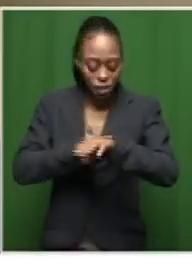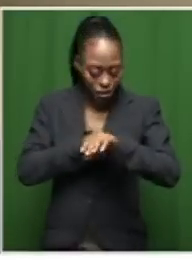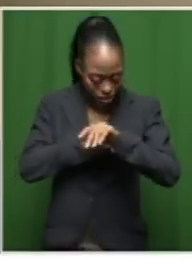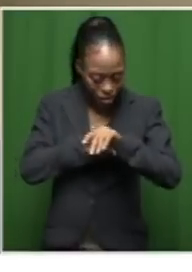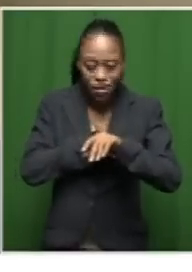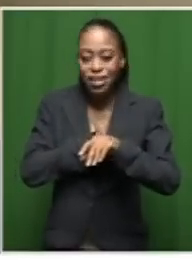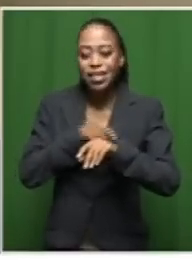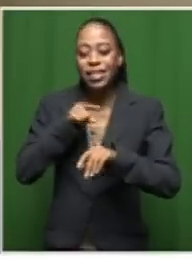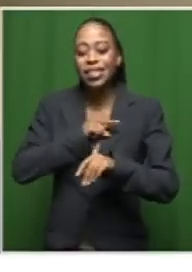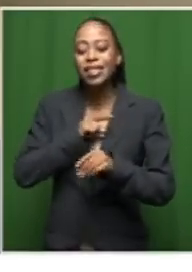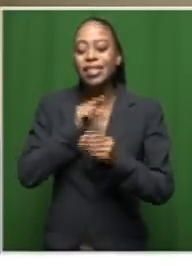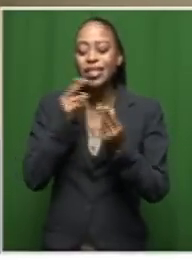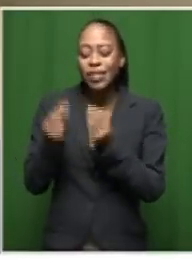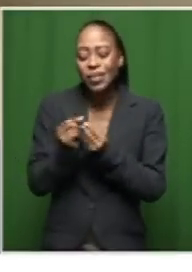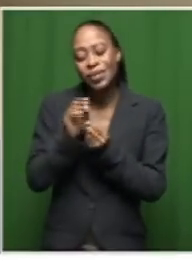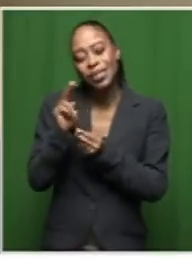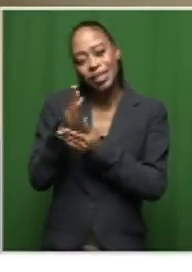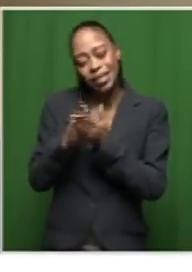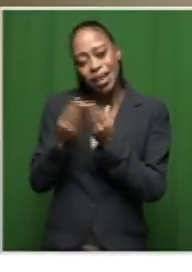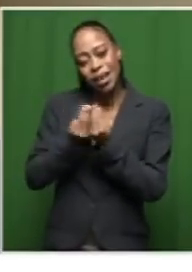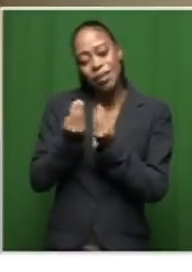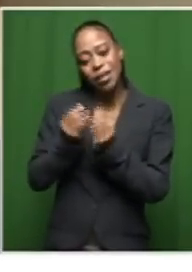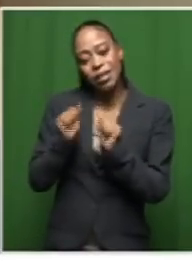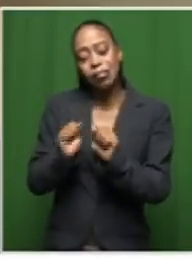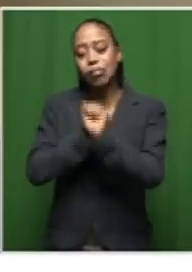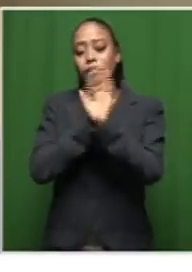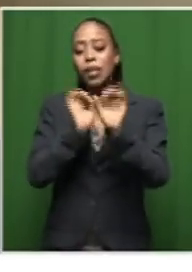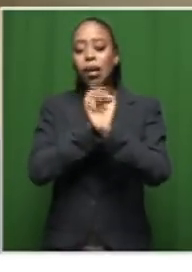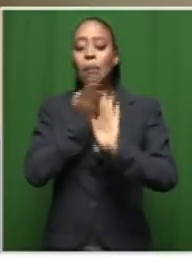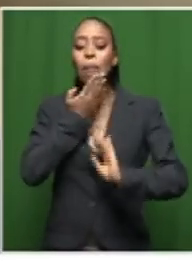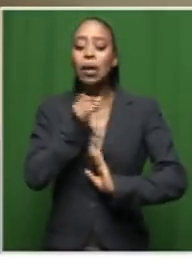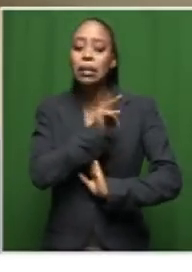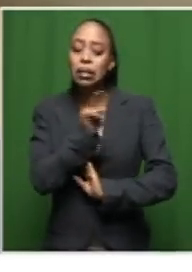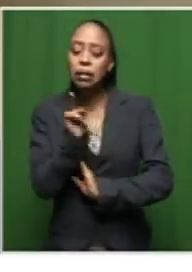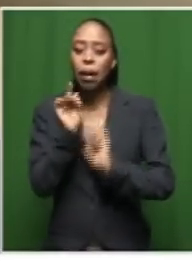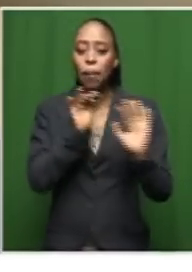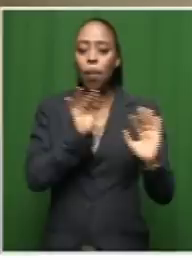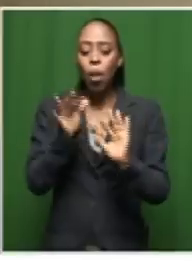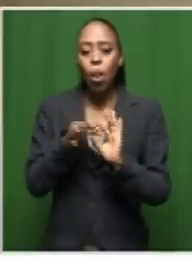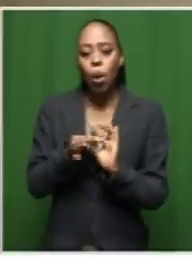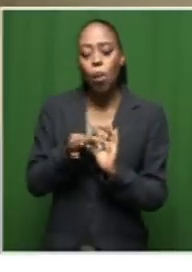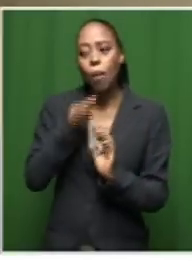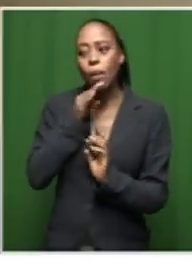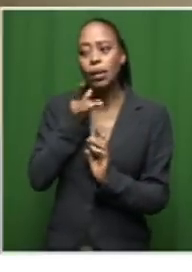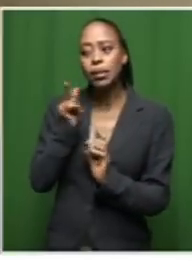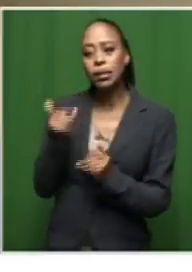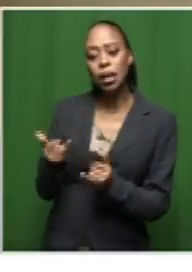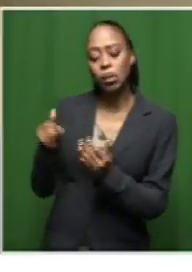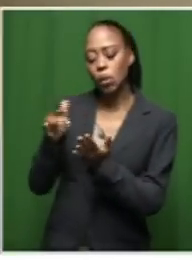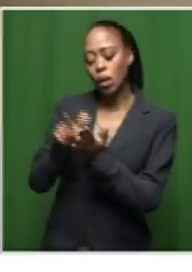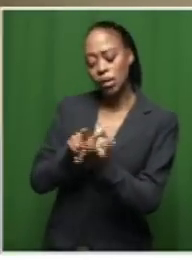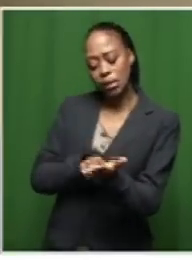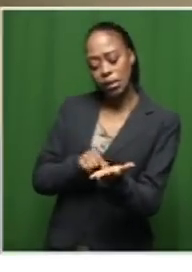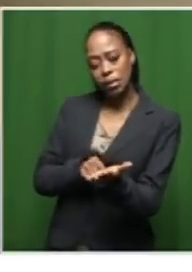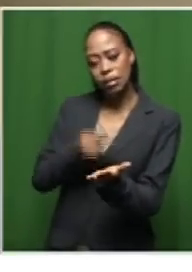time. I need to get through a few other things. A few clarities for the viewer, such as, yes, what is actually meant in the legislation